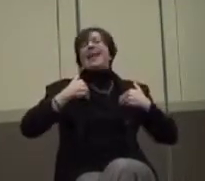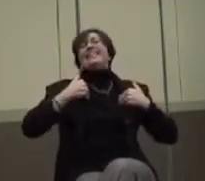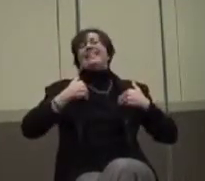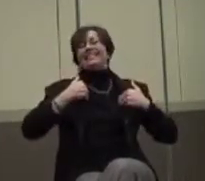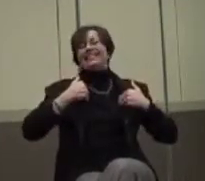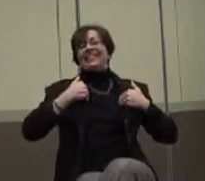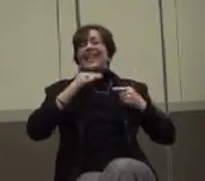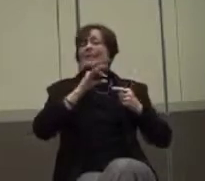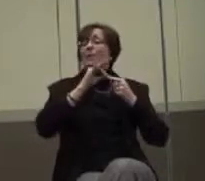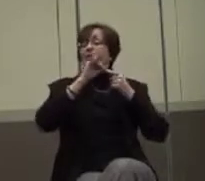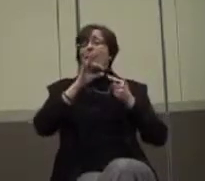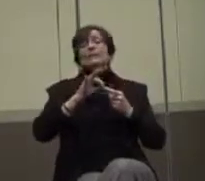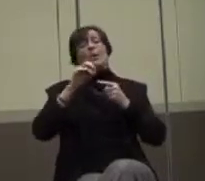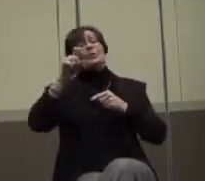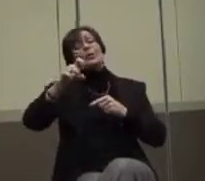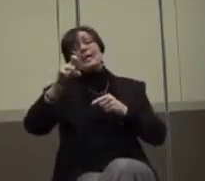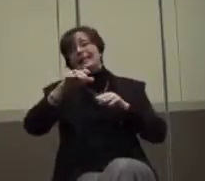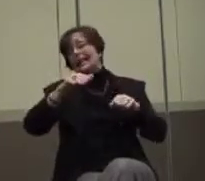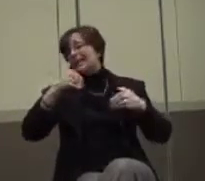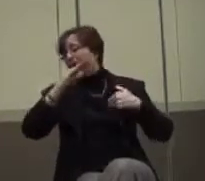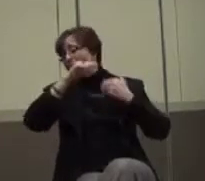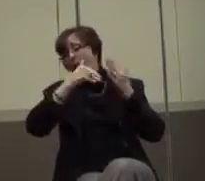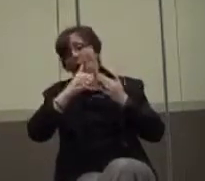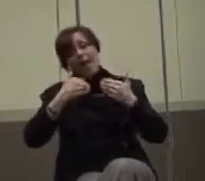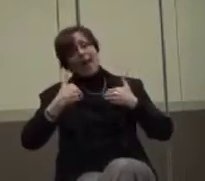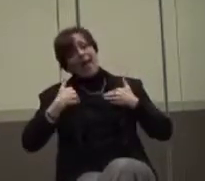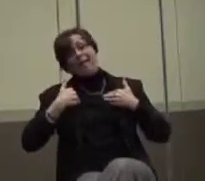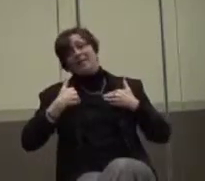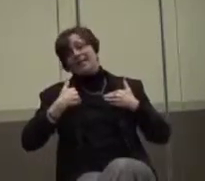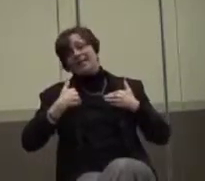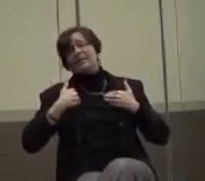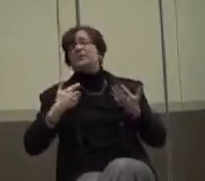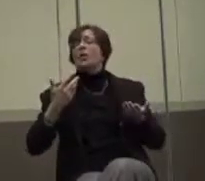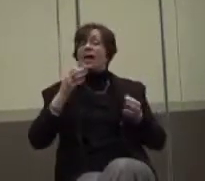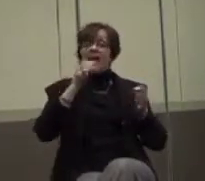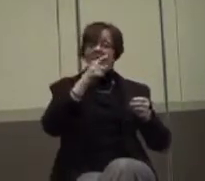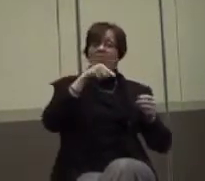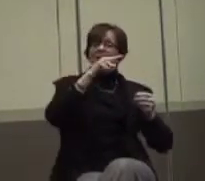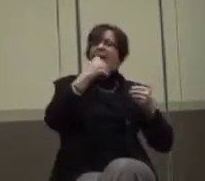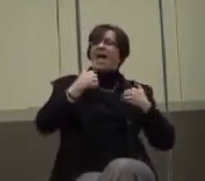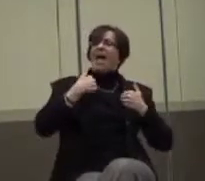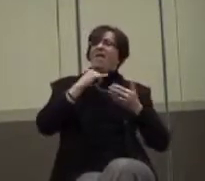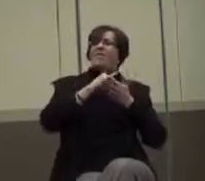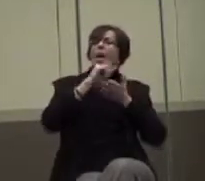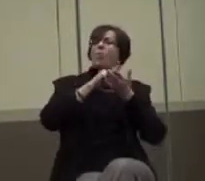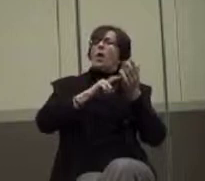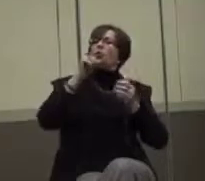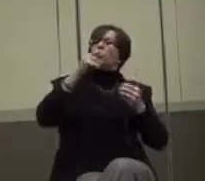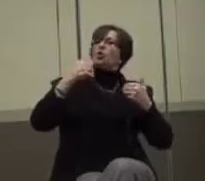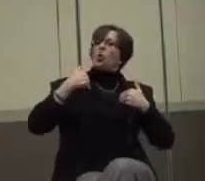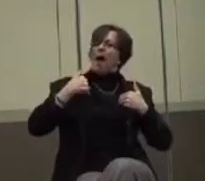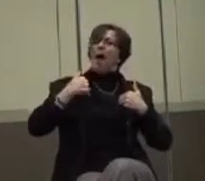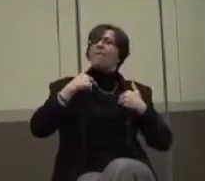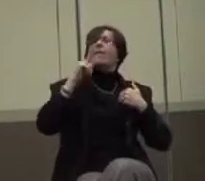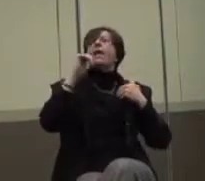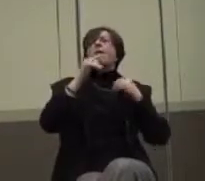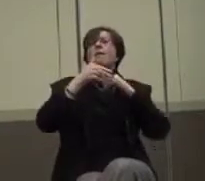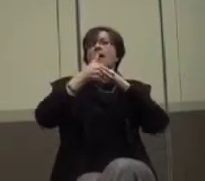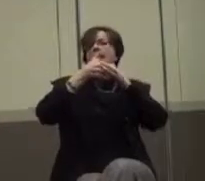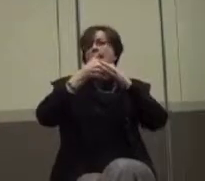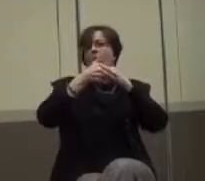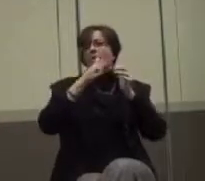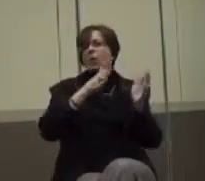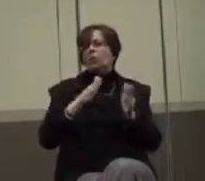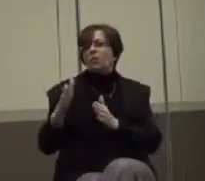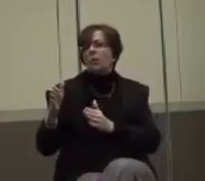have that, okay? If they have that, what are you supposed to have? Behavior intervention plan. How are you supposed to